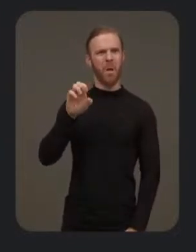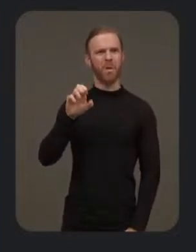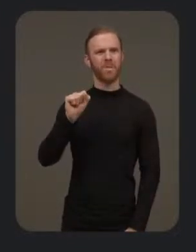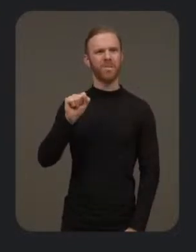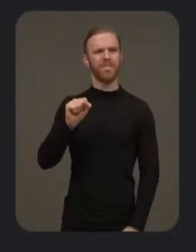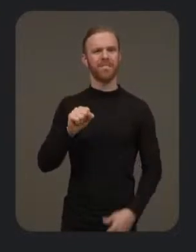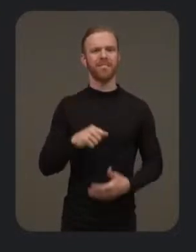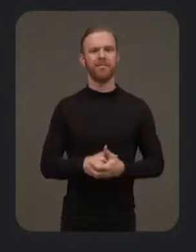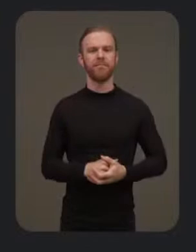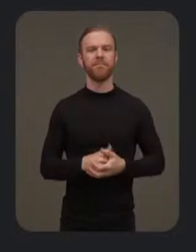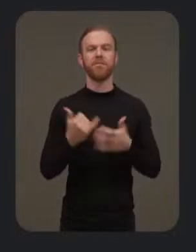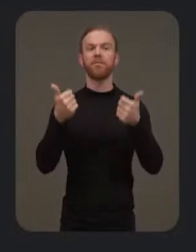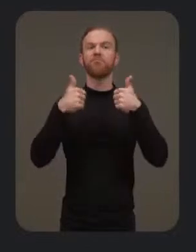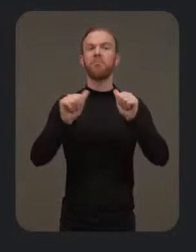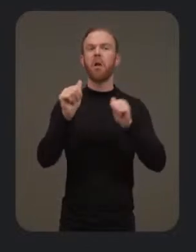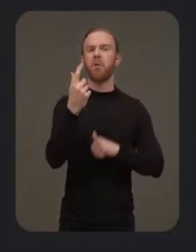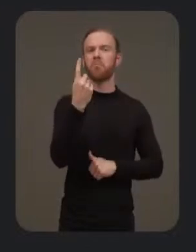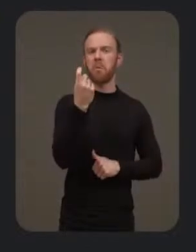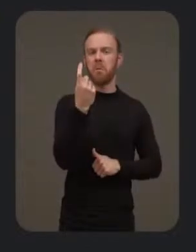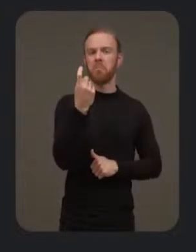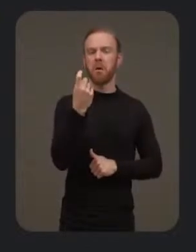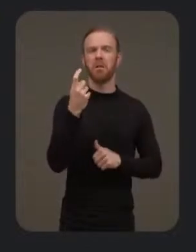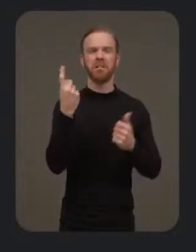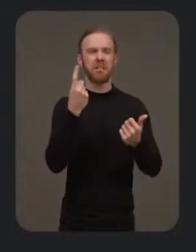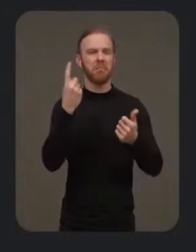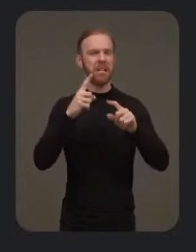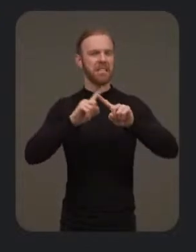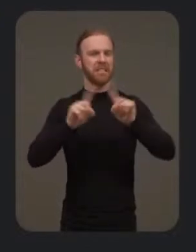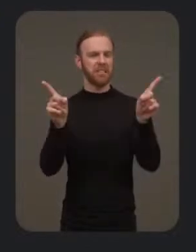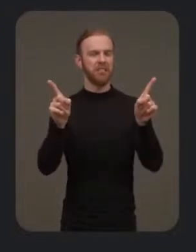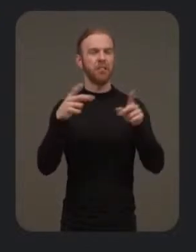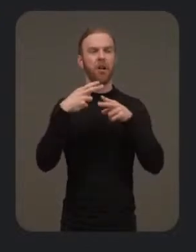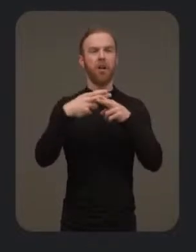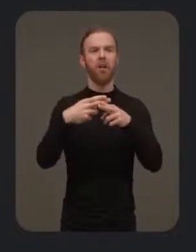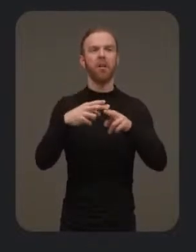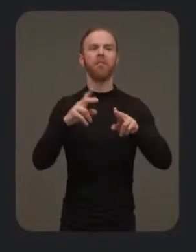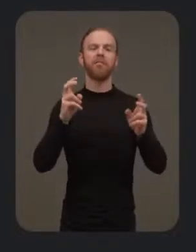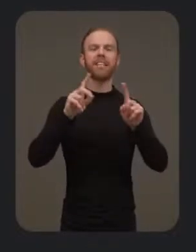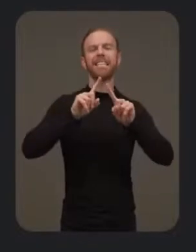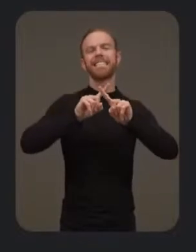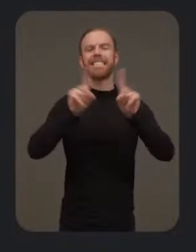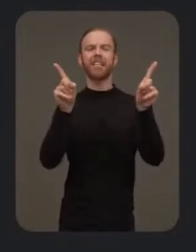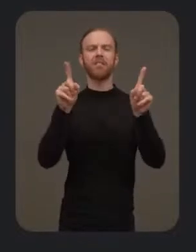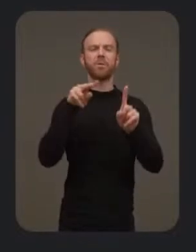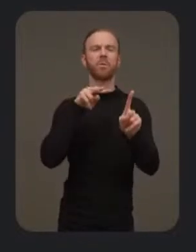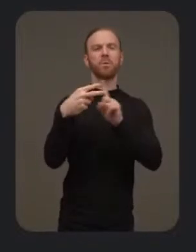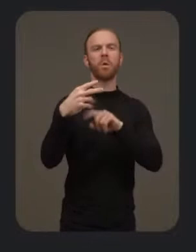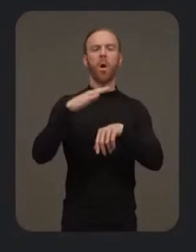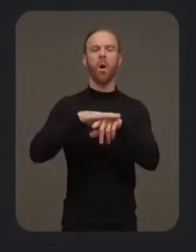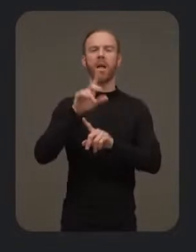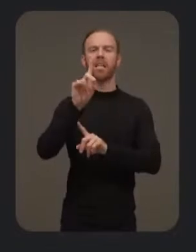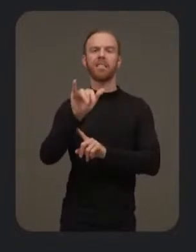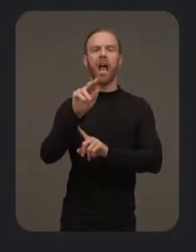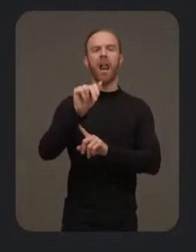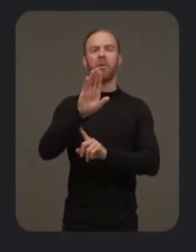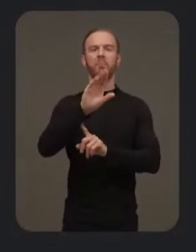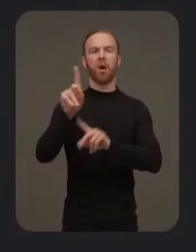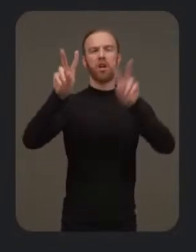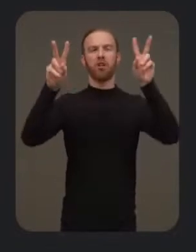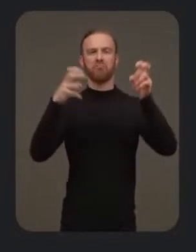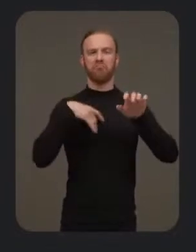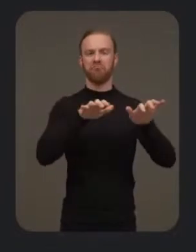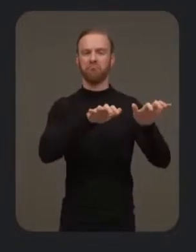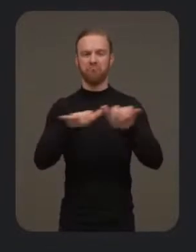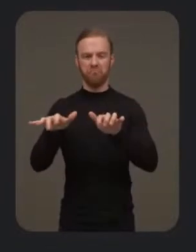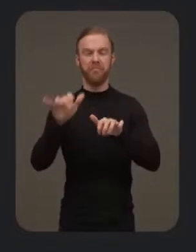let's try one more. I'm going to try something else called different viewpoints on Dynabook. So the Dynabook, this was a